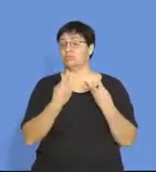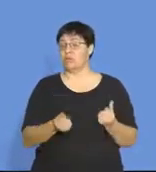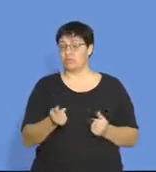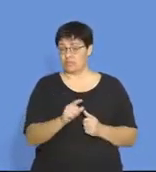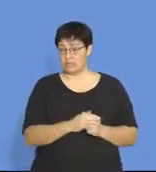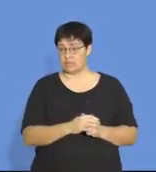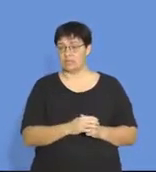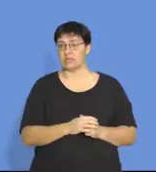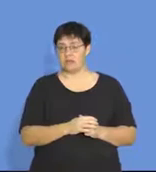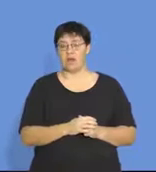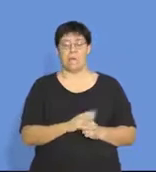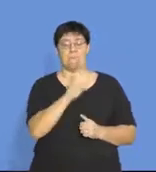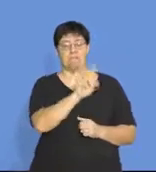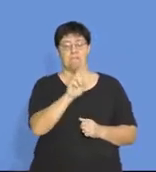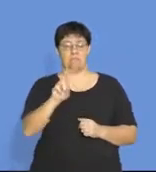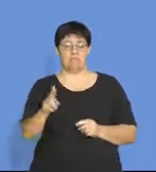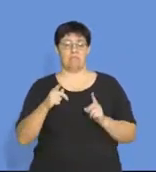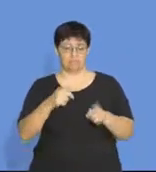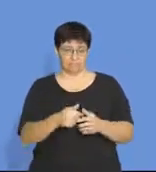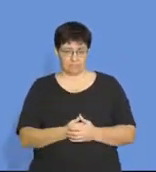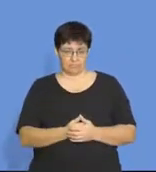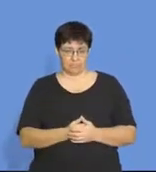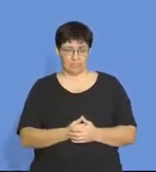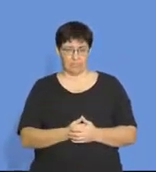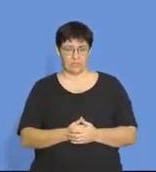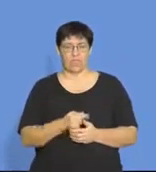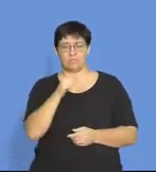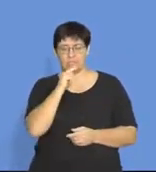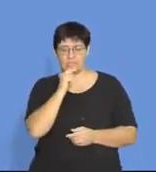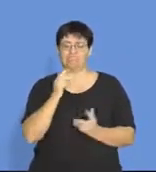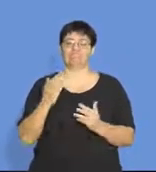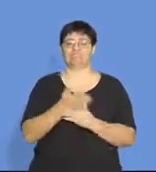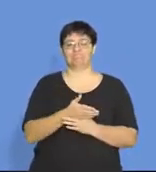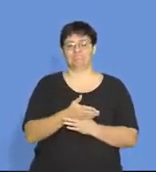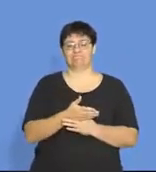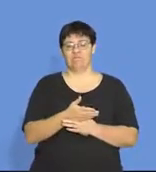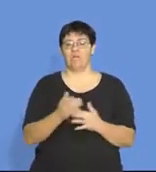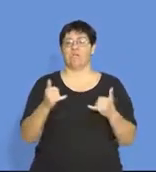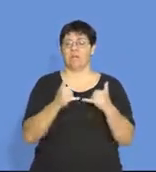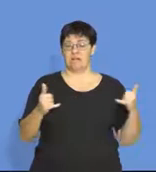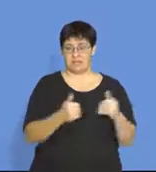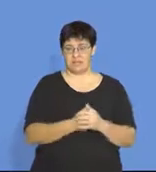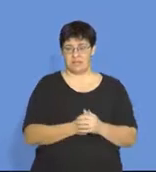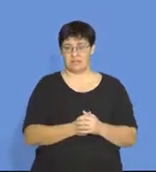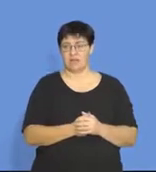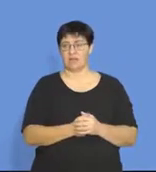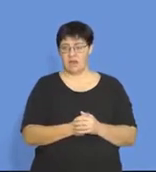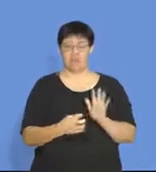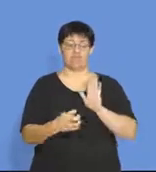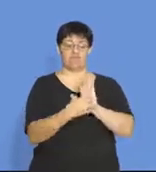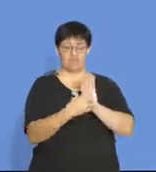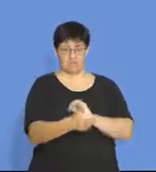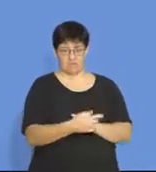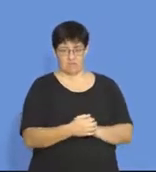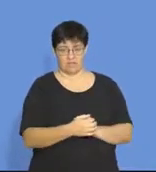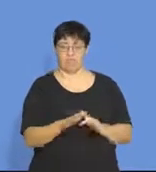The solution is always an ordered pair, remember that, which is actually the intersection of the line and